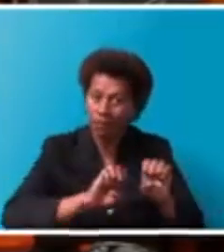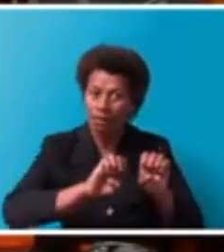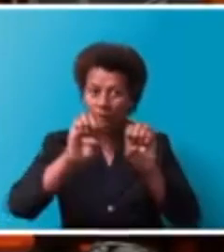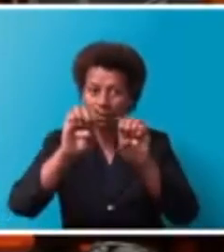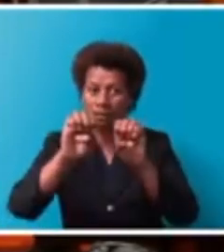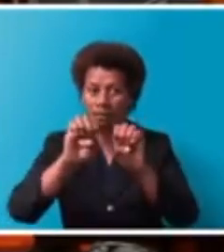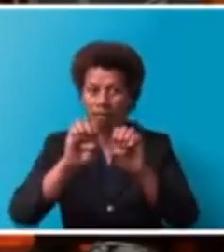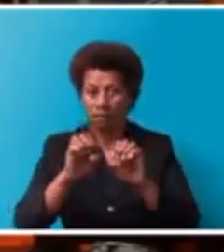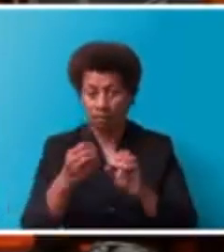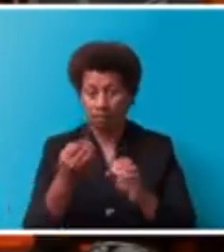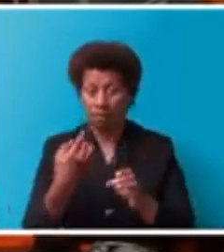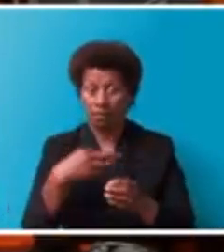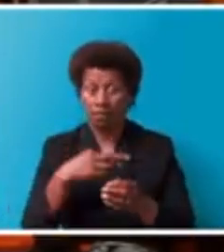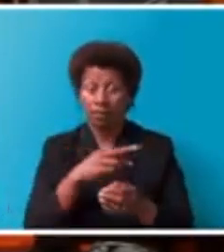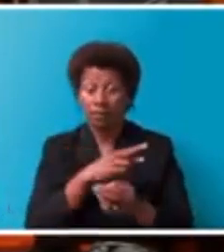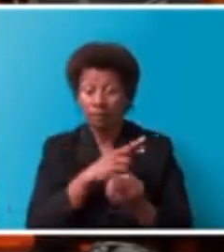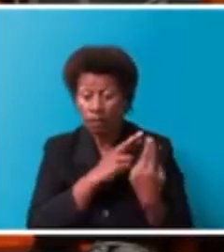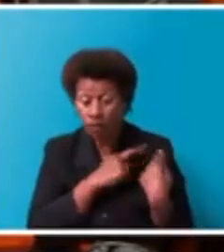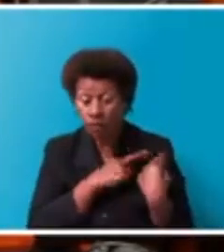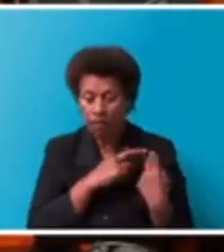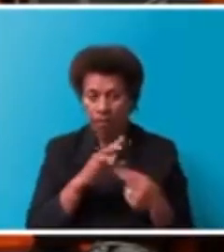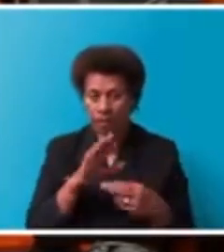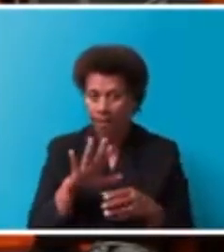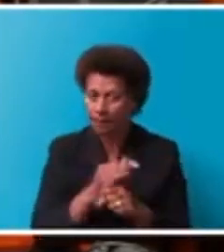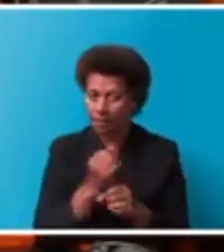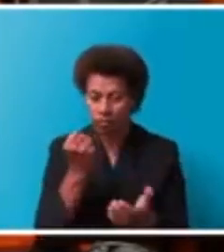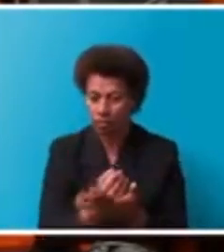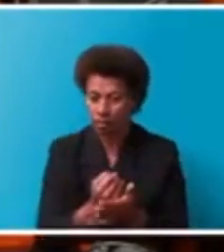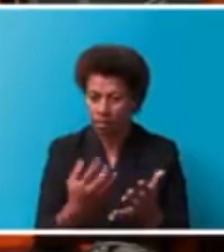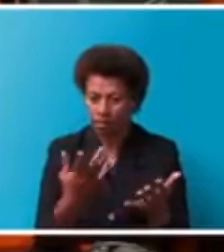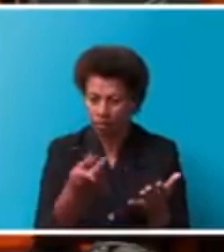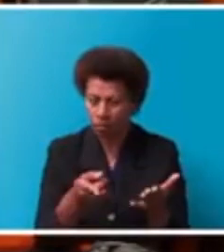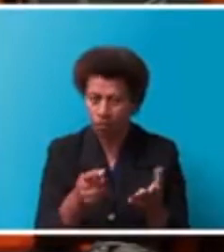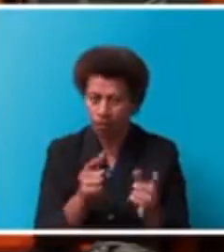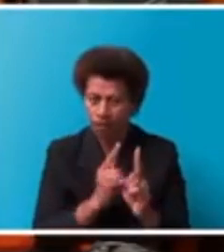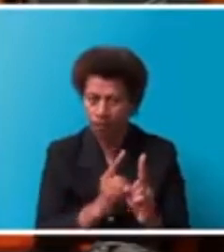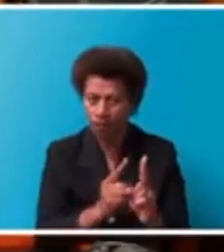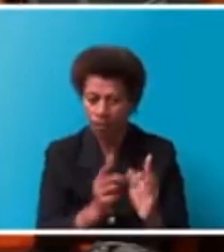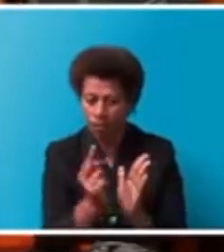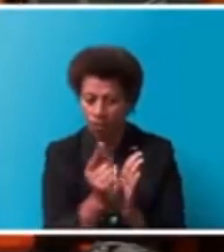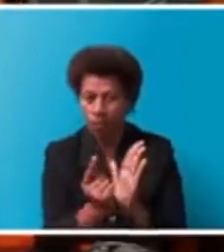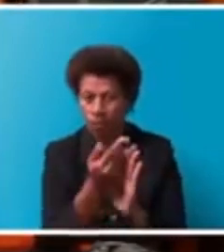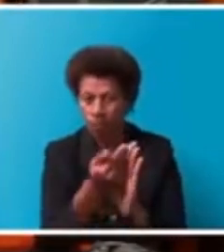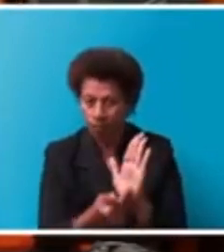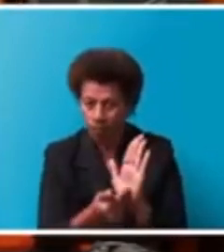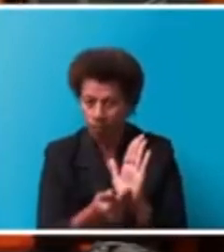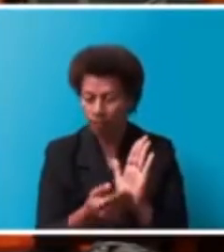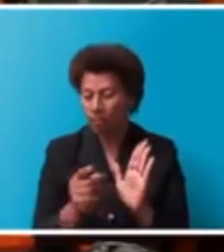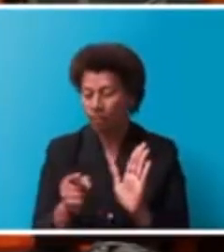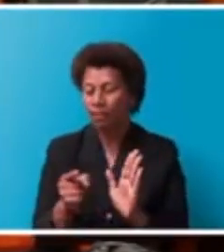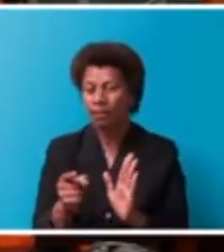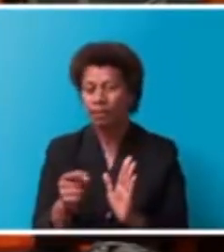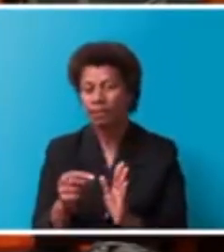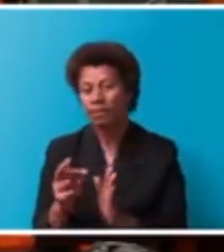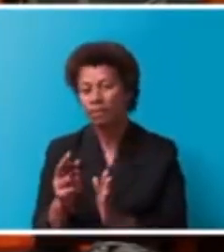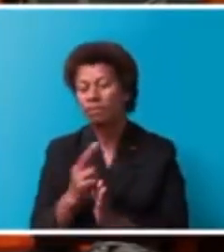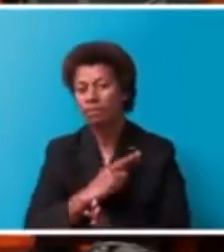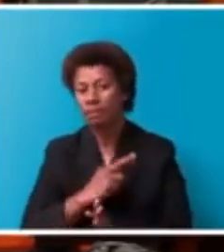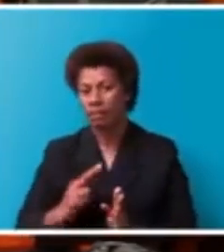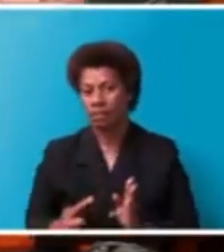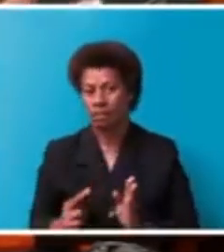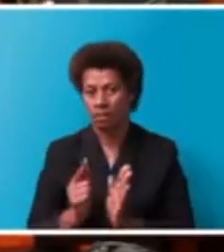role is to ensure that there is compliance. Compliance of the mining law, compliance of the royalty laws. If